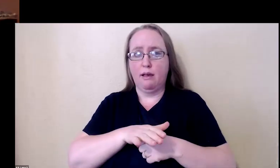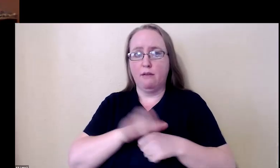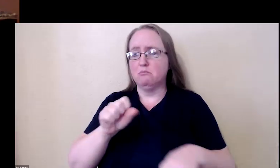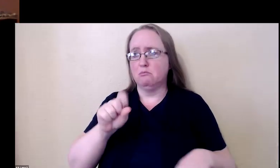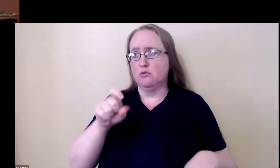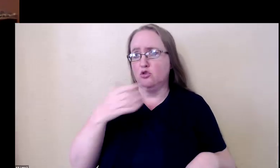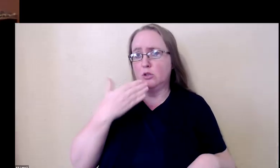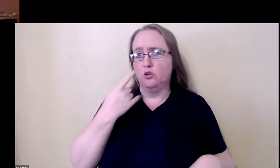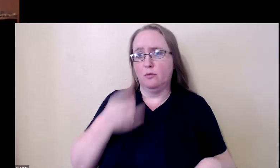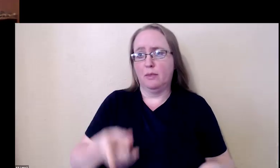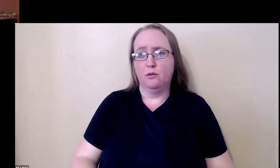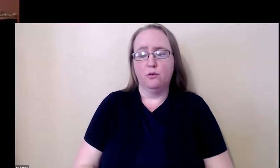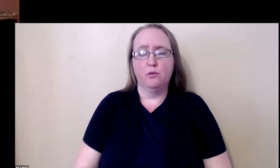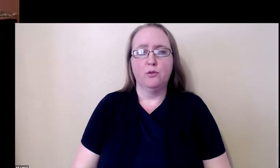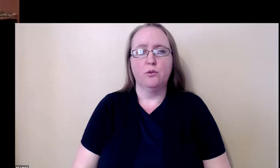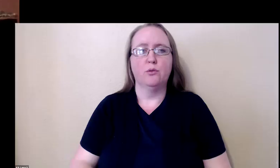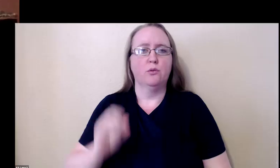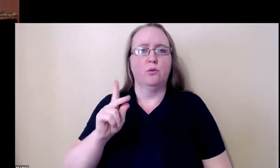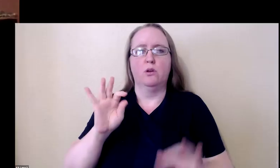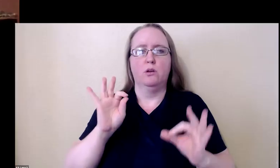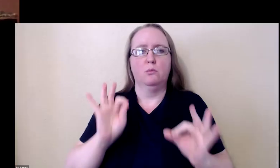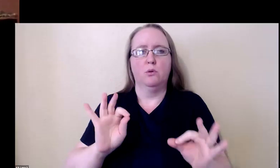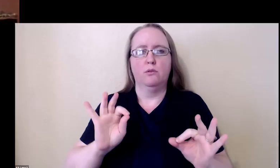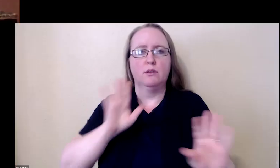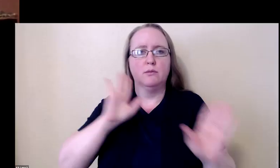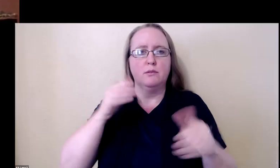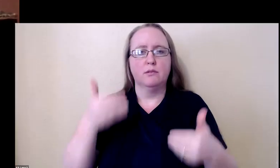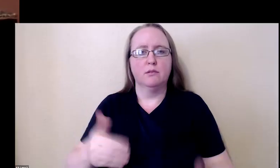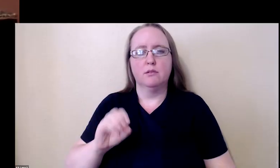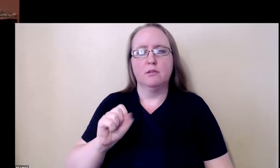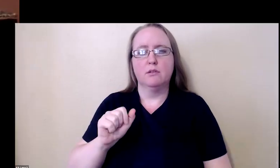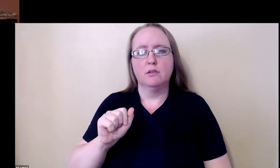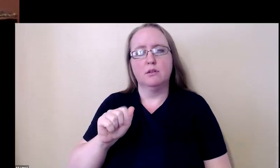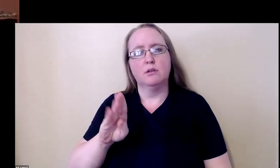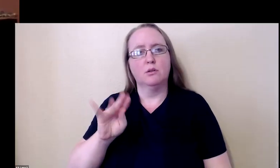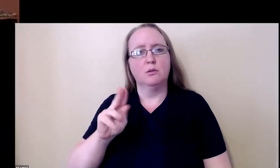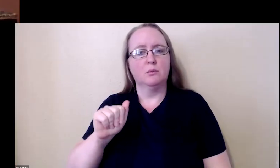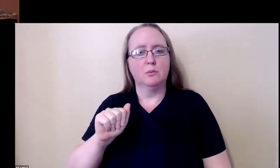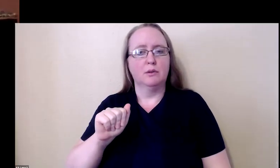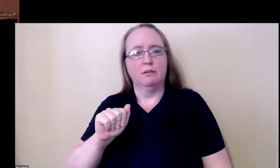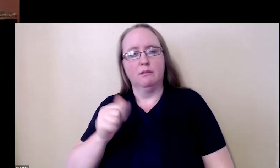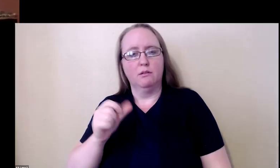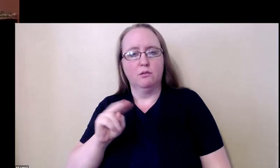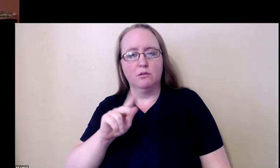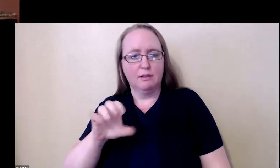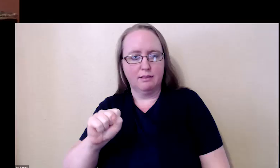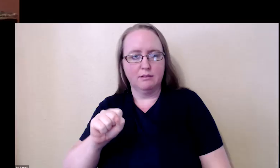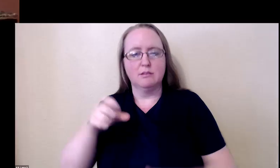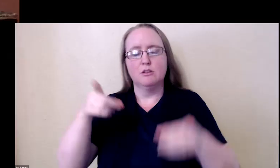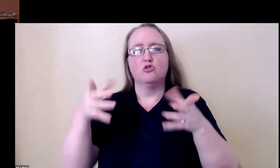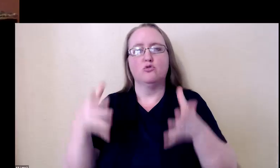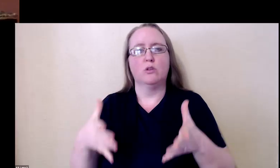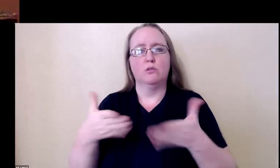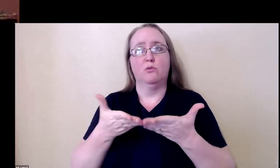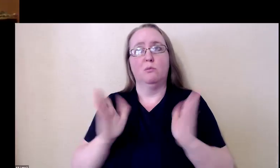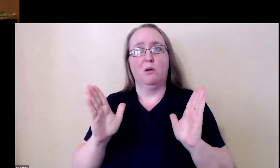right there. Okay, perfect. Hi, my name is Sabrina Gonzalez Saucedo. I'm the Director of Public Policy